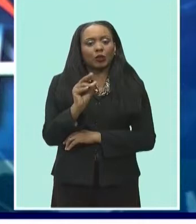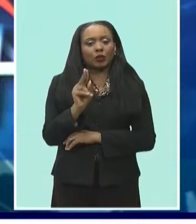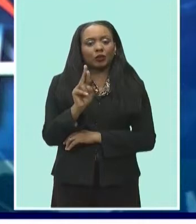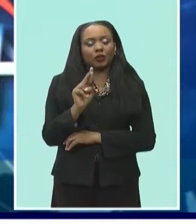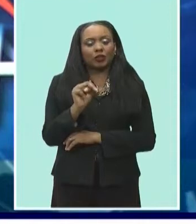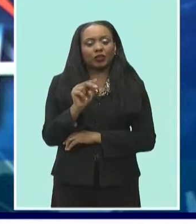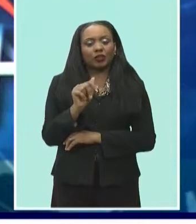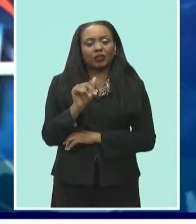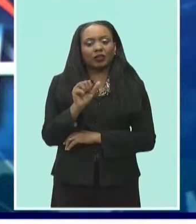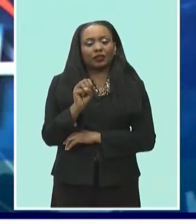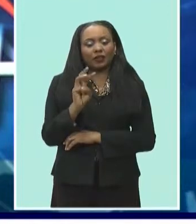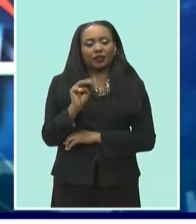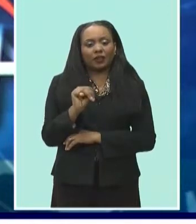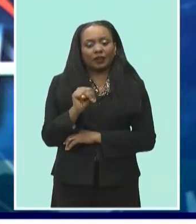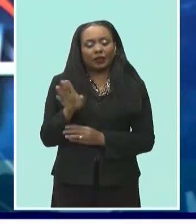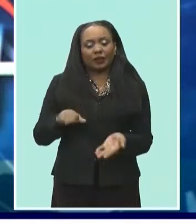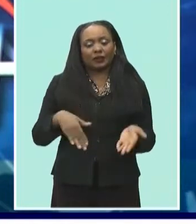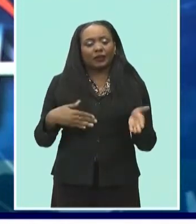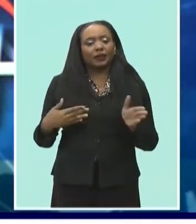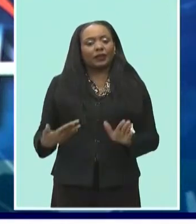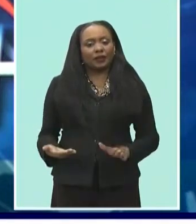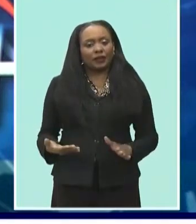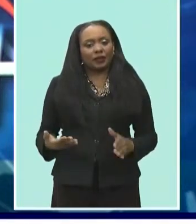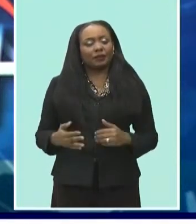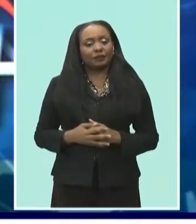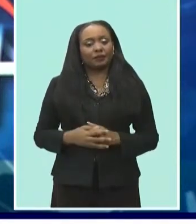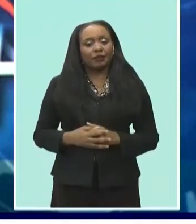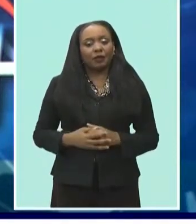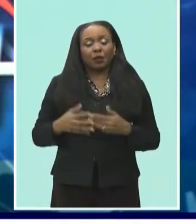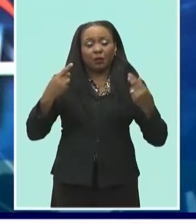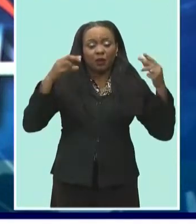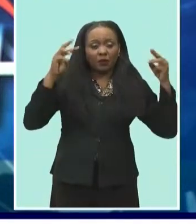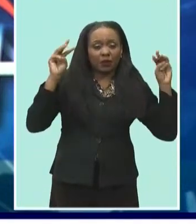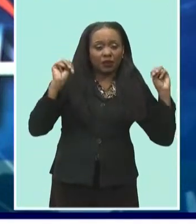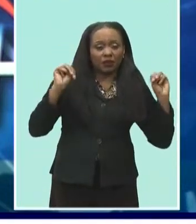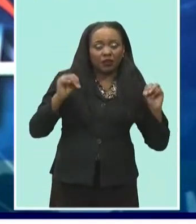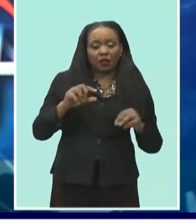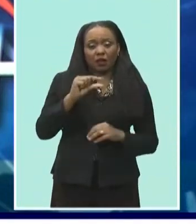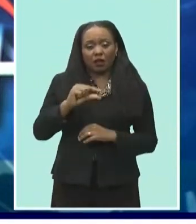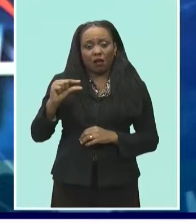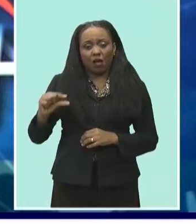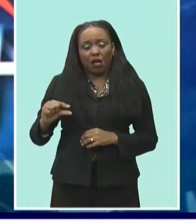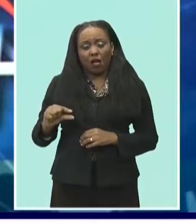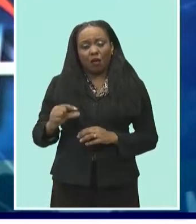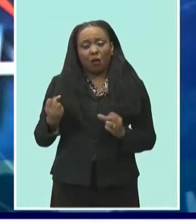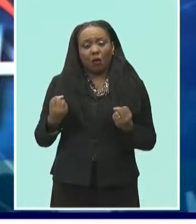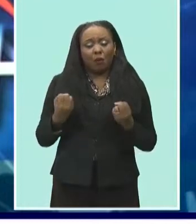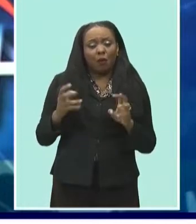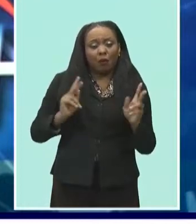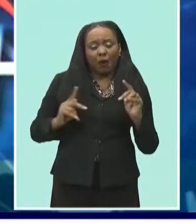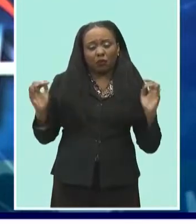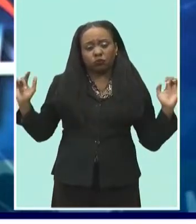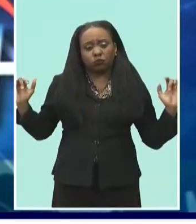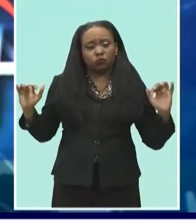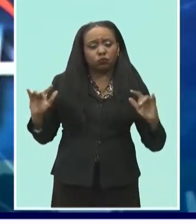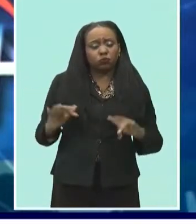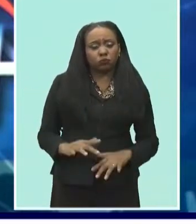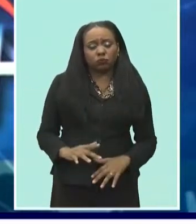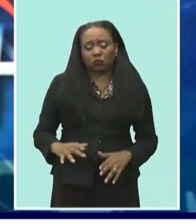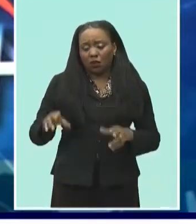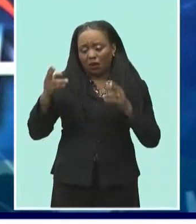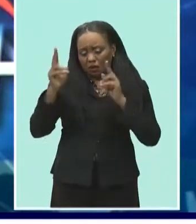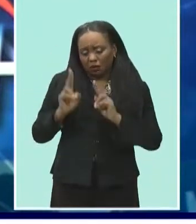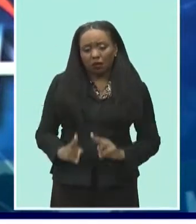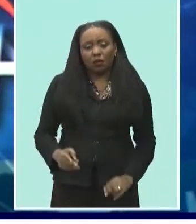by Governor General Dame Sandra Mason and Prime Minister Mia Amor Motley, turned out at the Garfield Sobers Gymnasium to pay their respects to